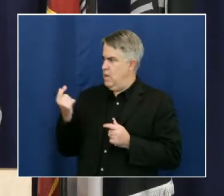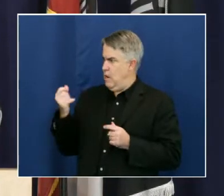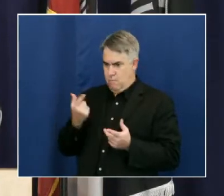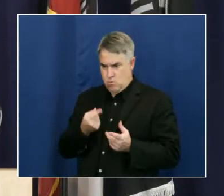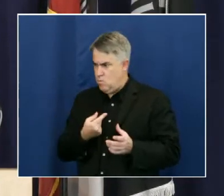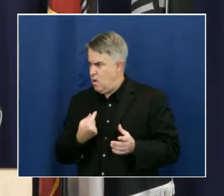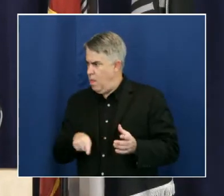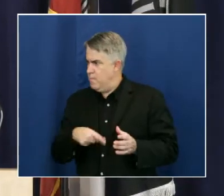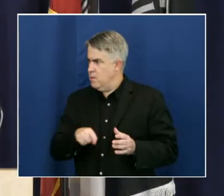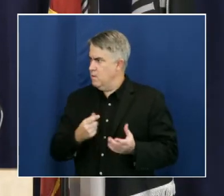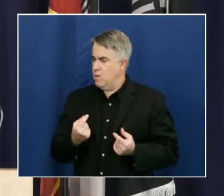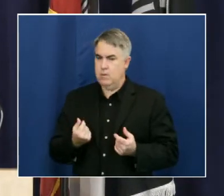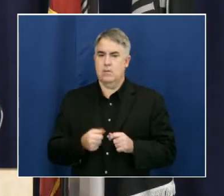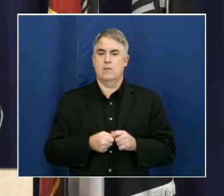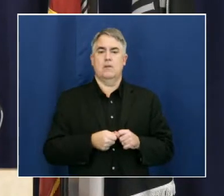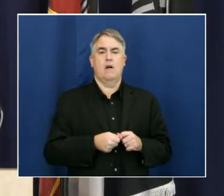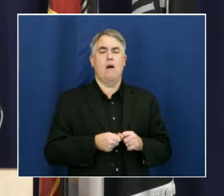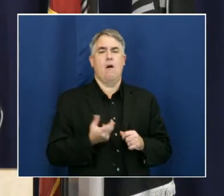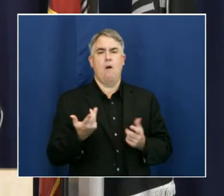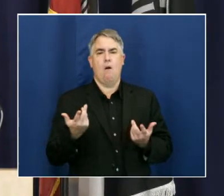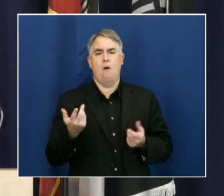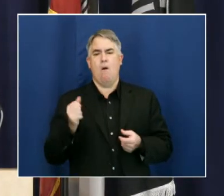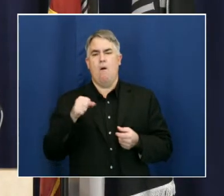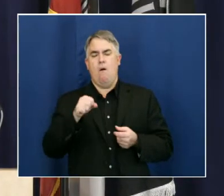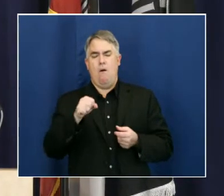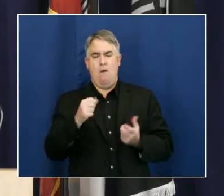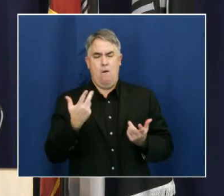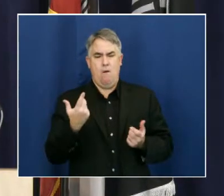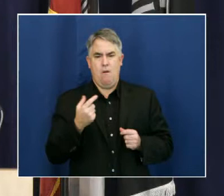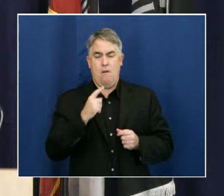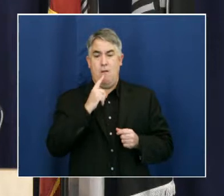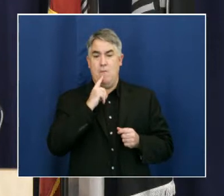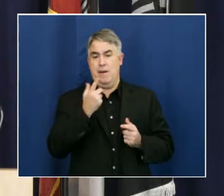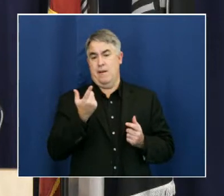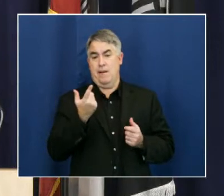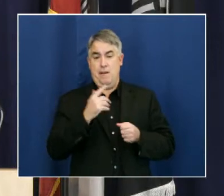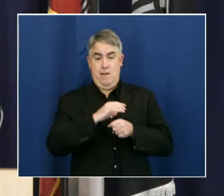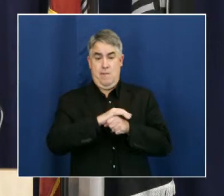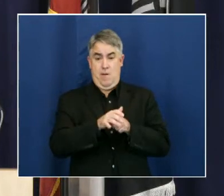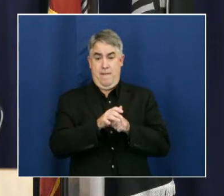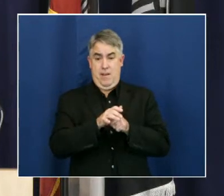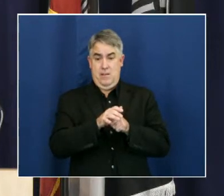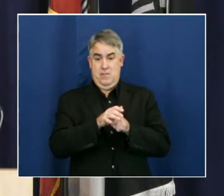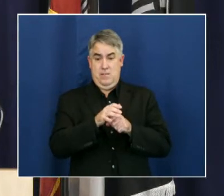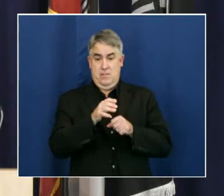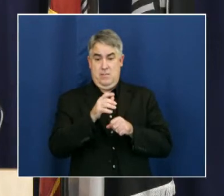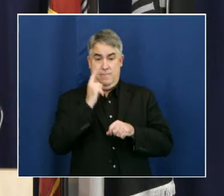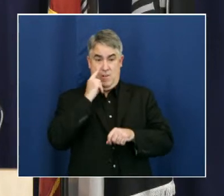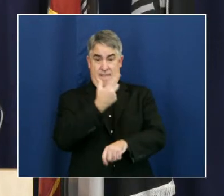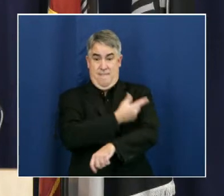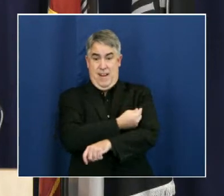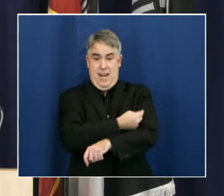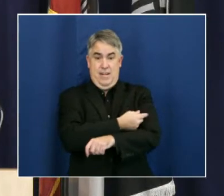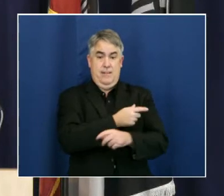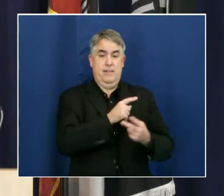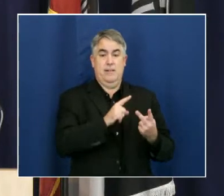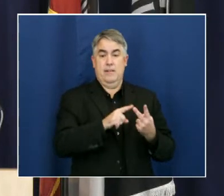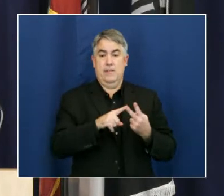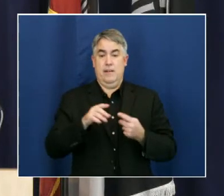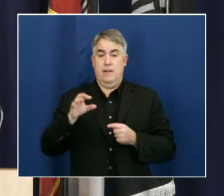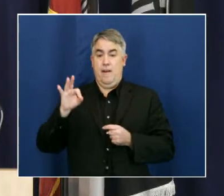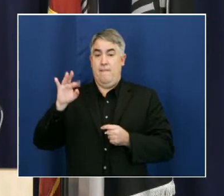sure. Actually, it's any vaccination location, whether it's the COVID vaccinations or flu vaccinations at your doctor's